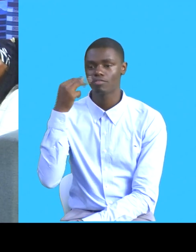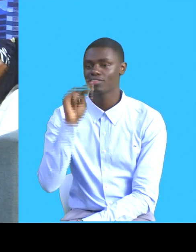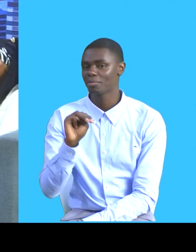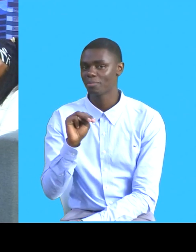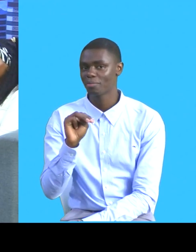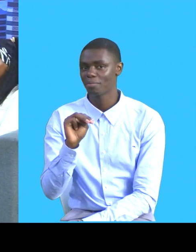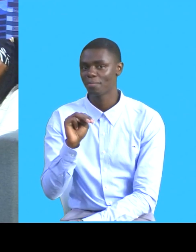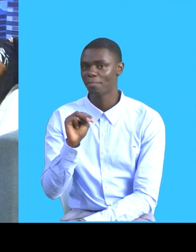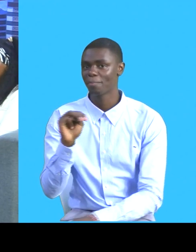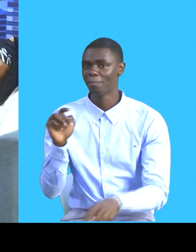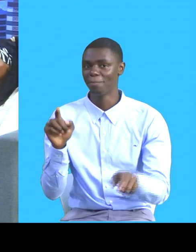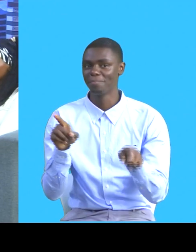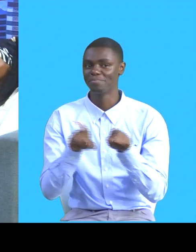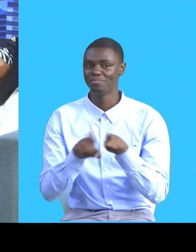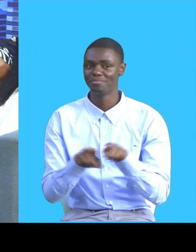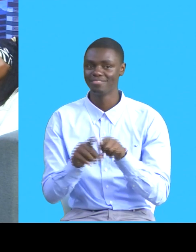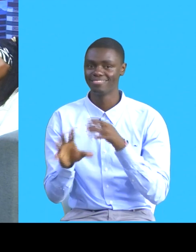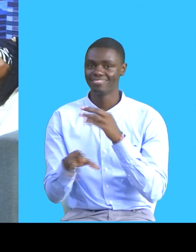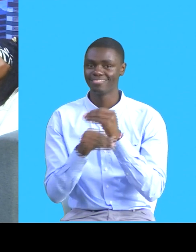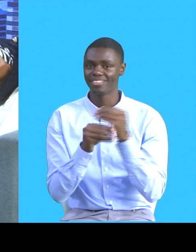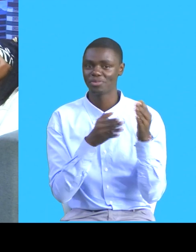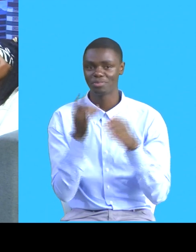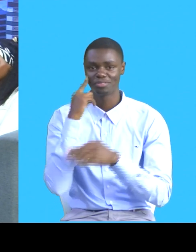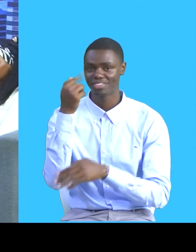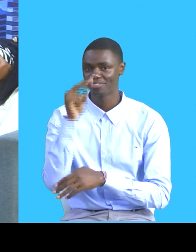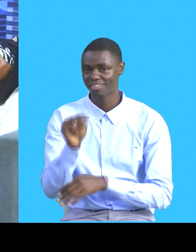also be an added opportunity for them.